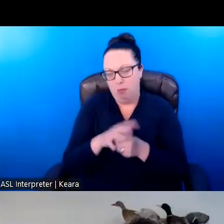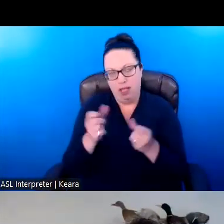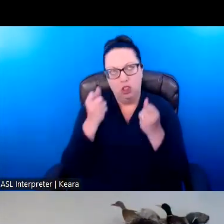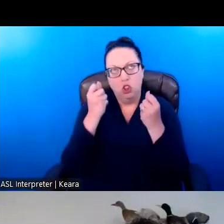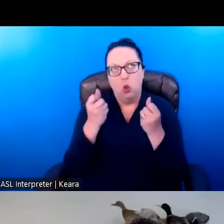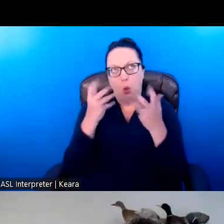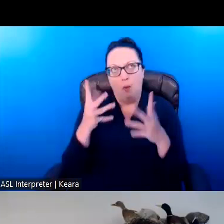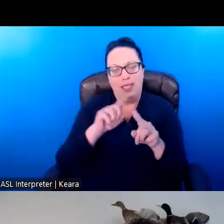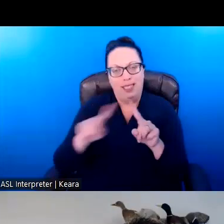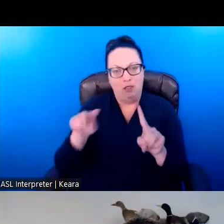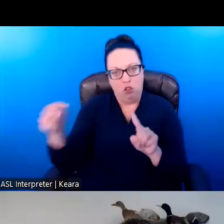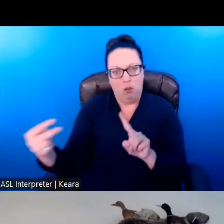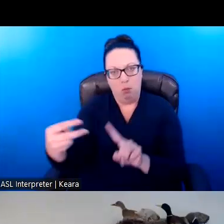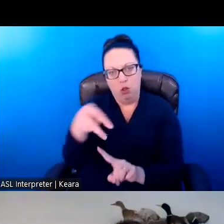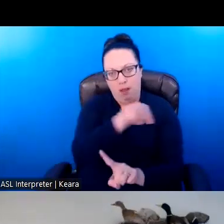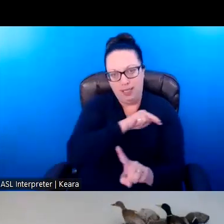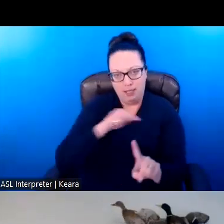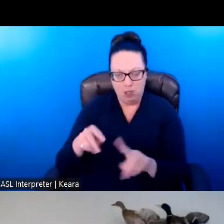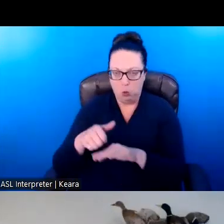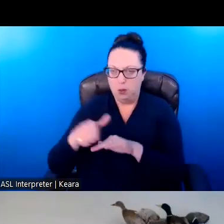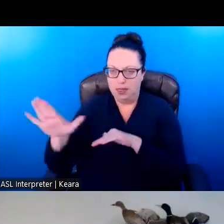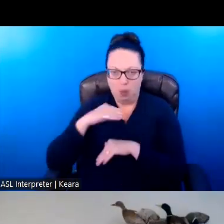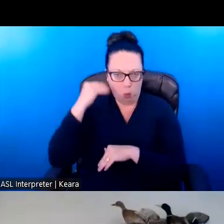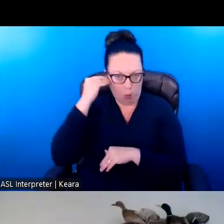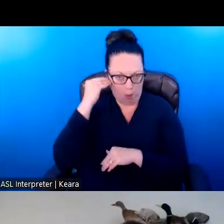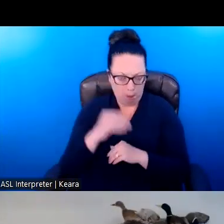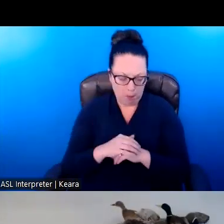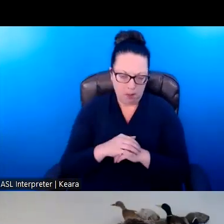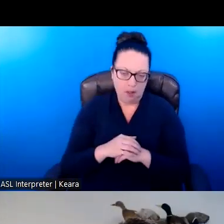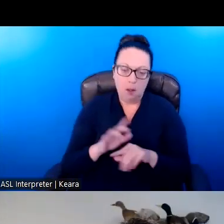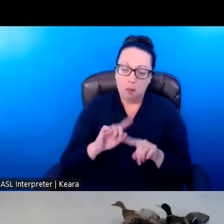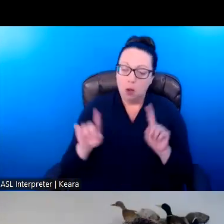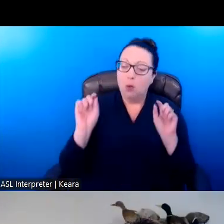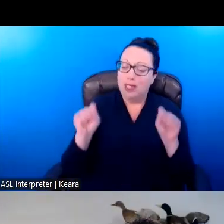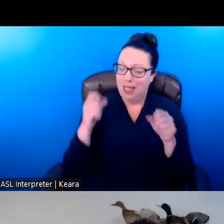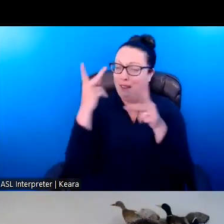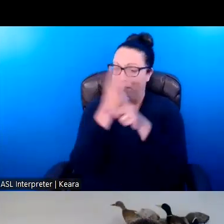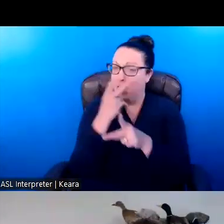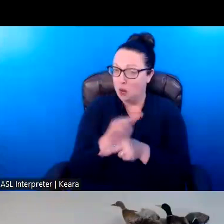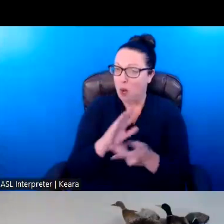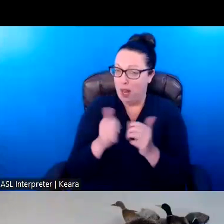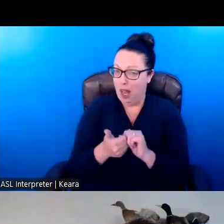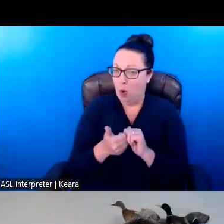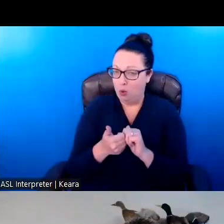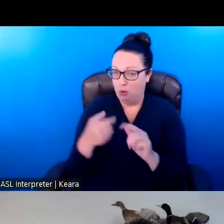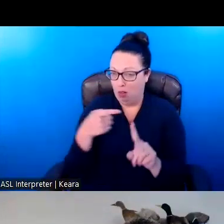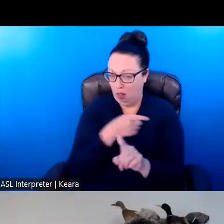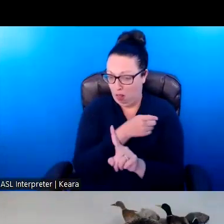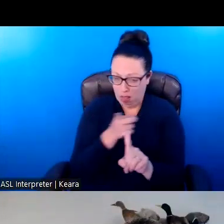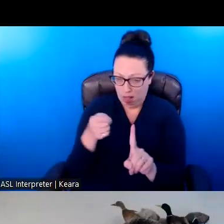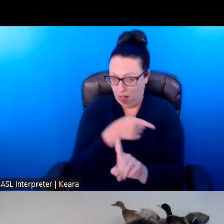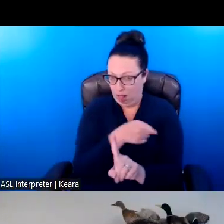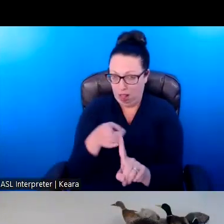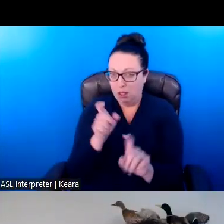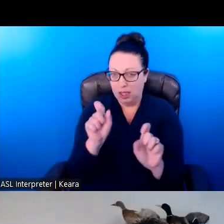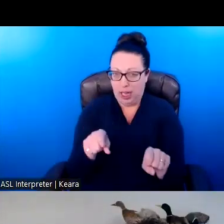that, but it's not always something we can't get around. I do oftentimes